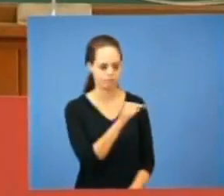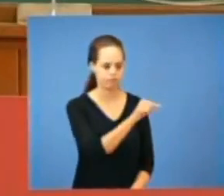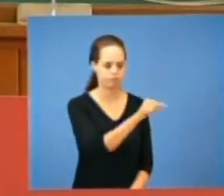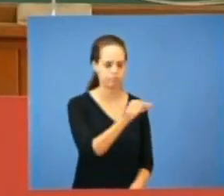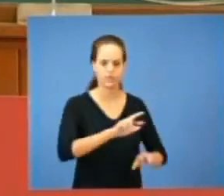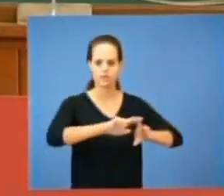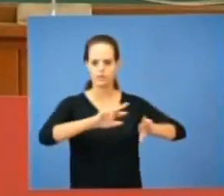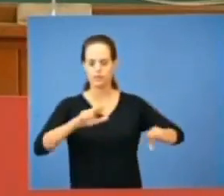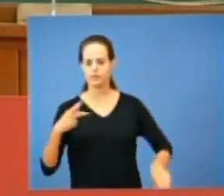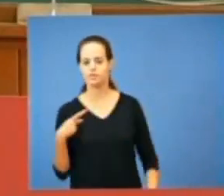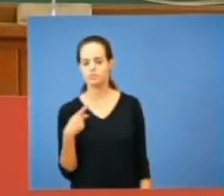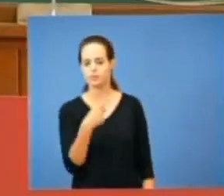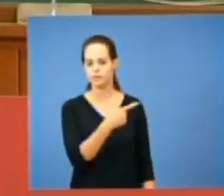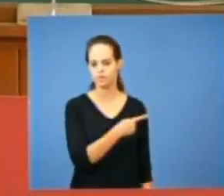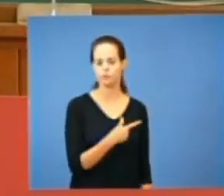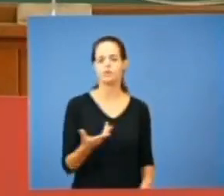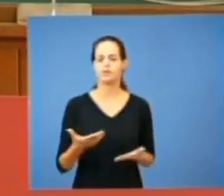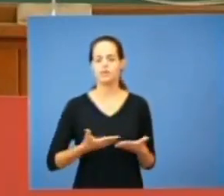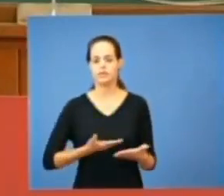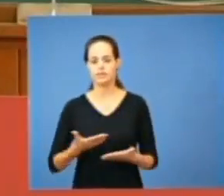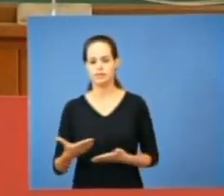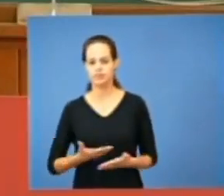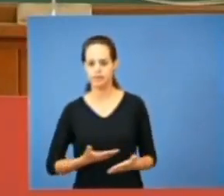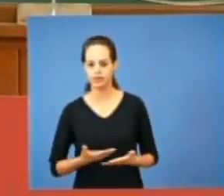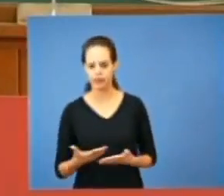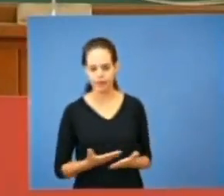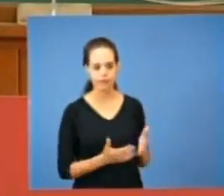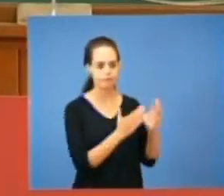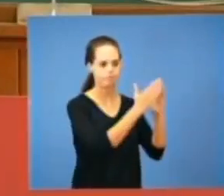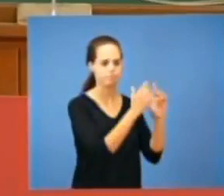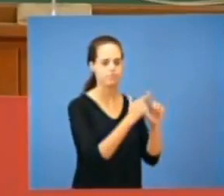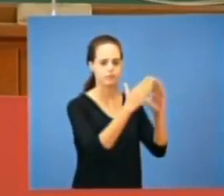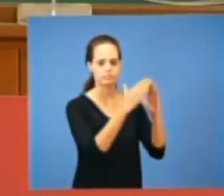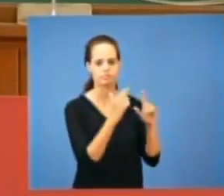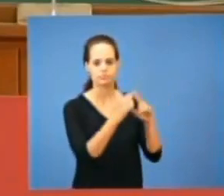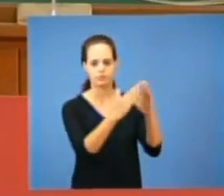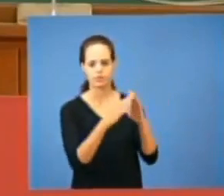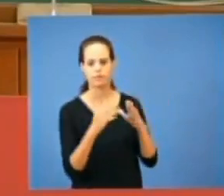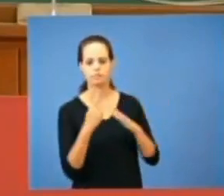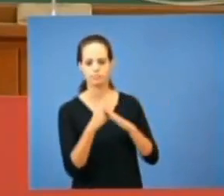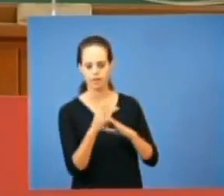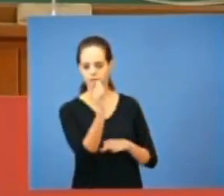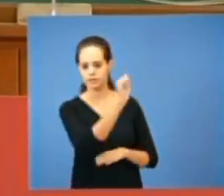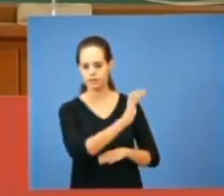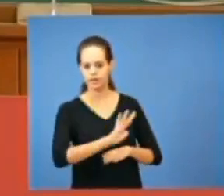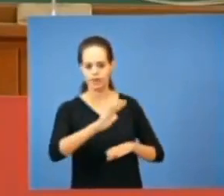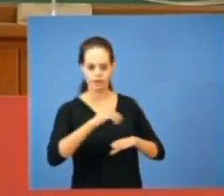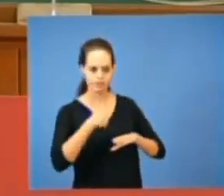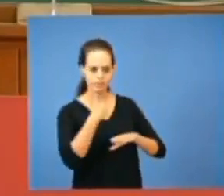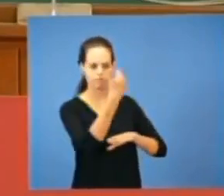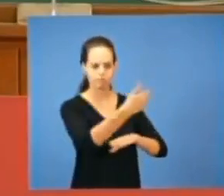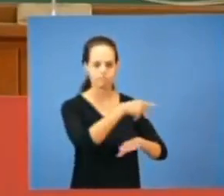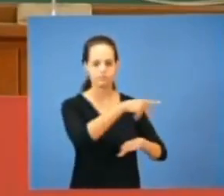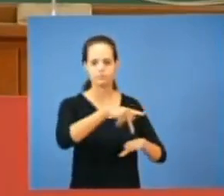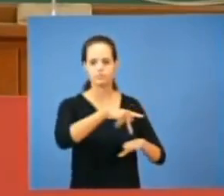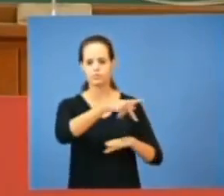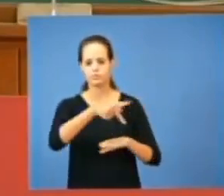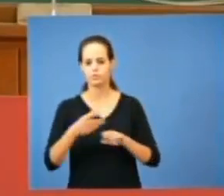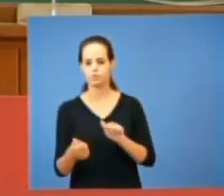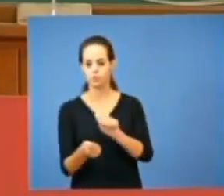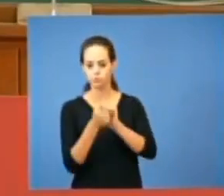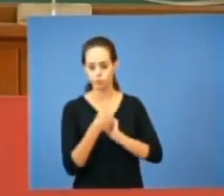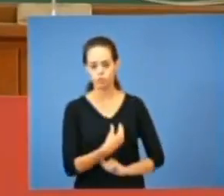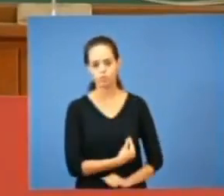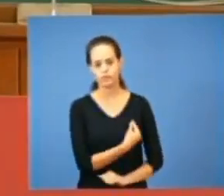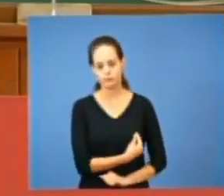languages participating here with us, pastors, brethren from churches outside of Brazil. They are participating here